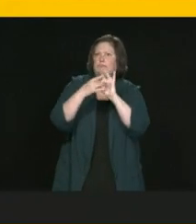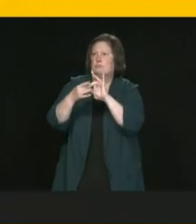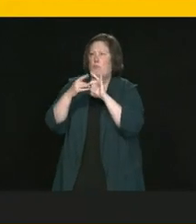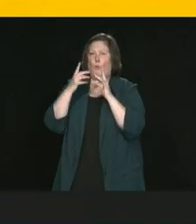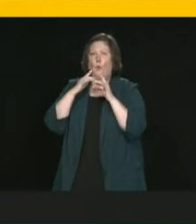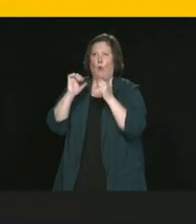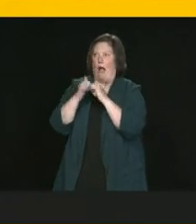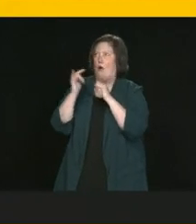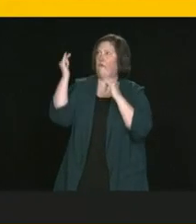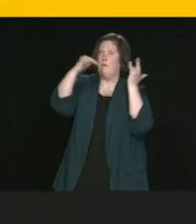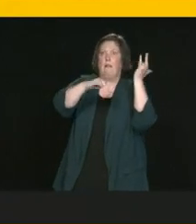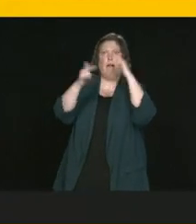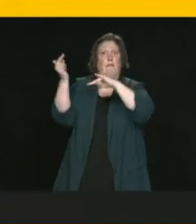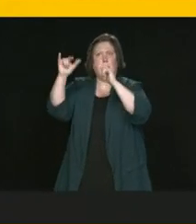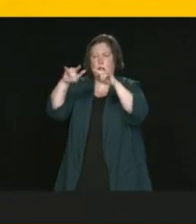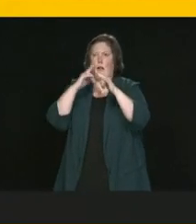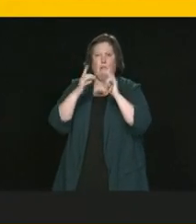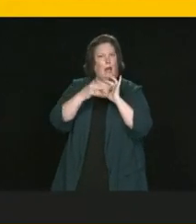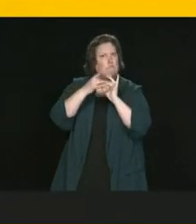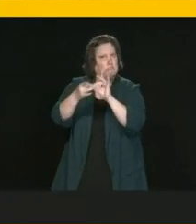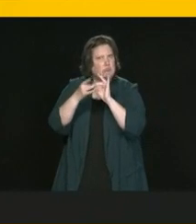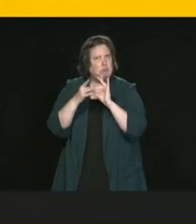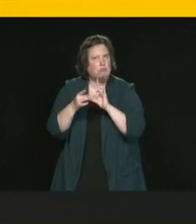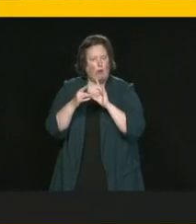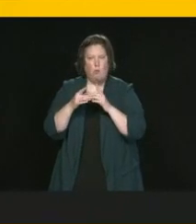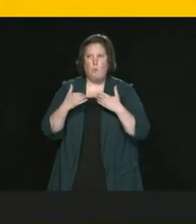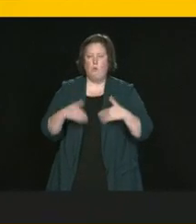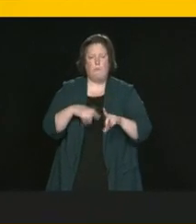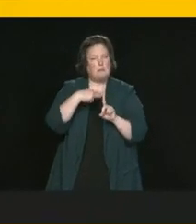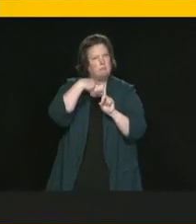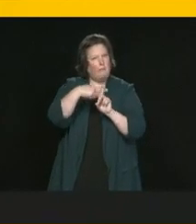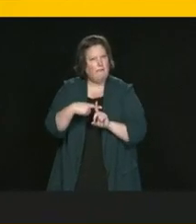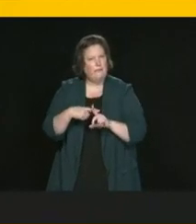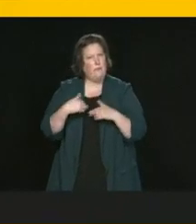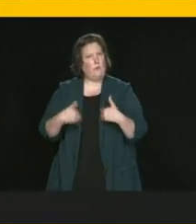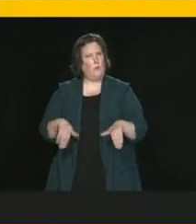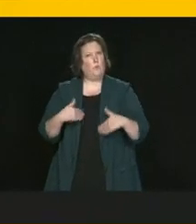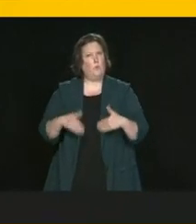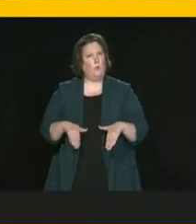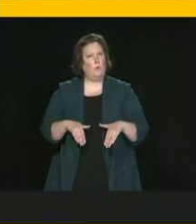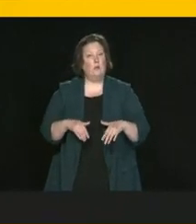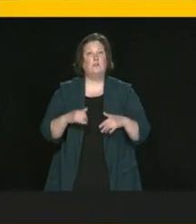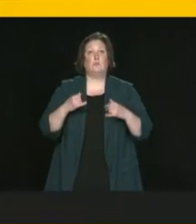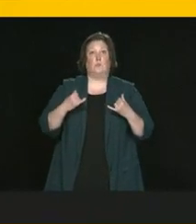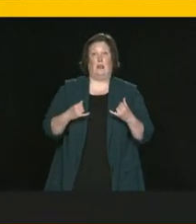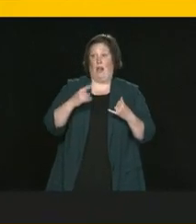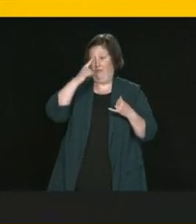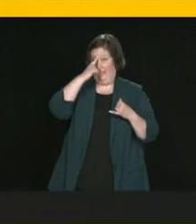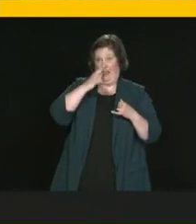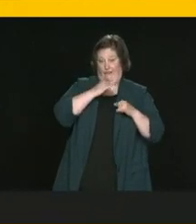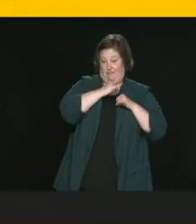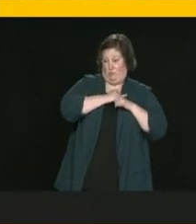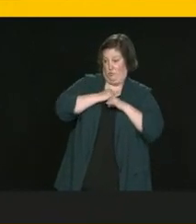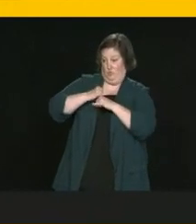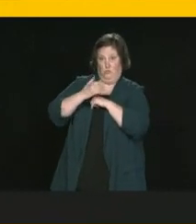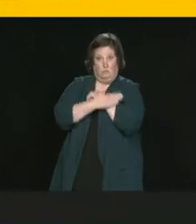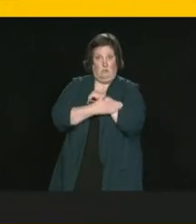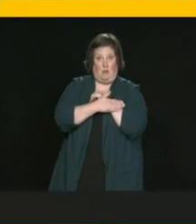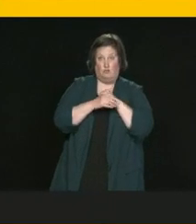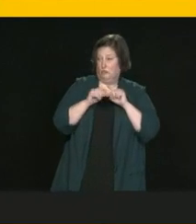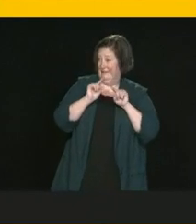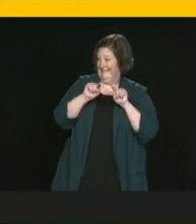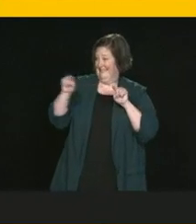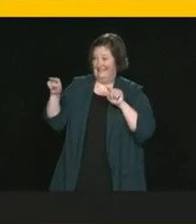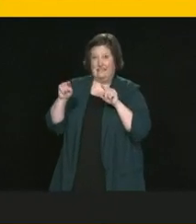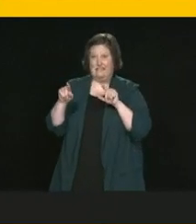is more important than ever. Now is a time for us to reflect on our multilateral institutions and how they can be improved